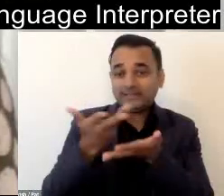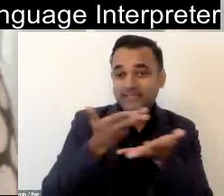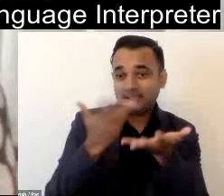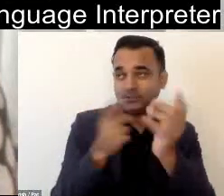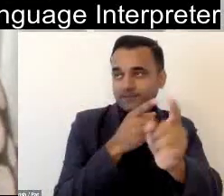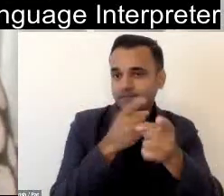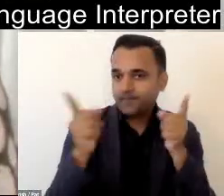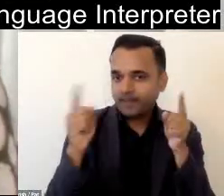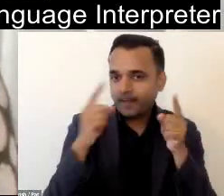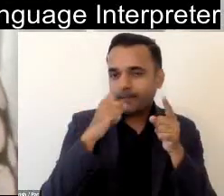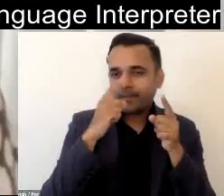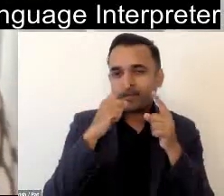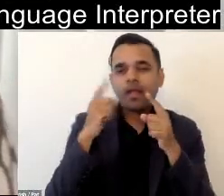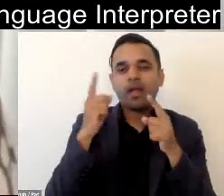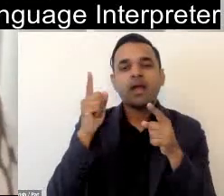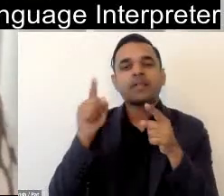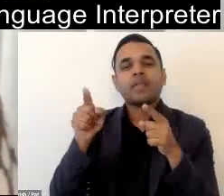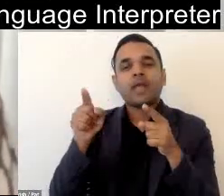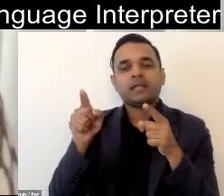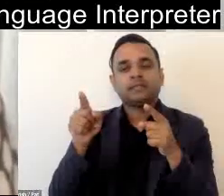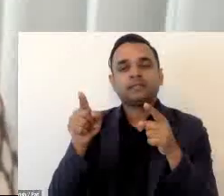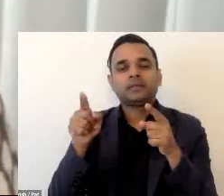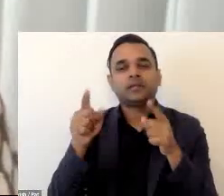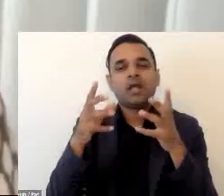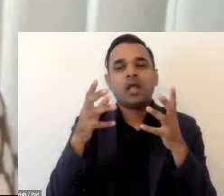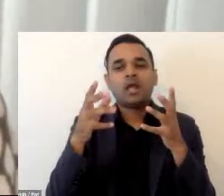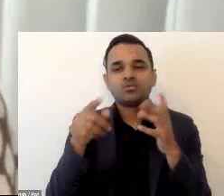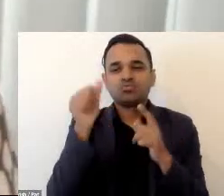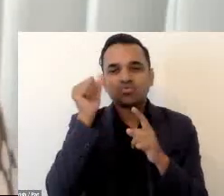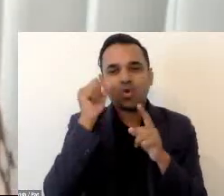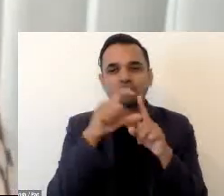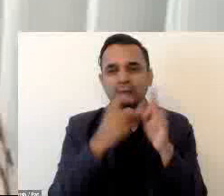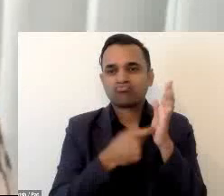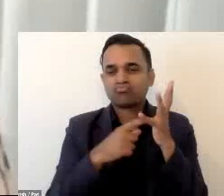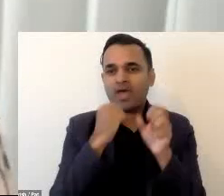how gender bias is likely to carry forward. And, you know,